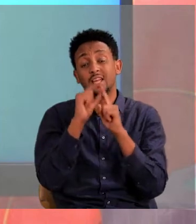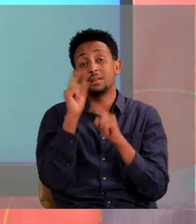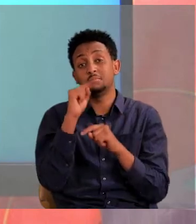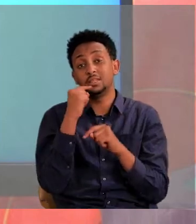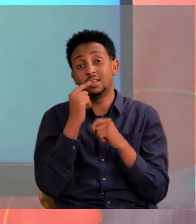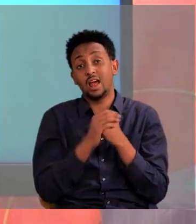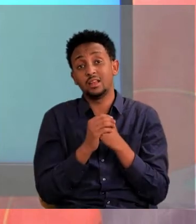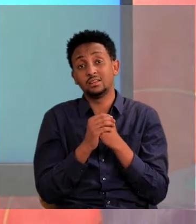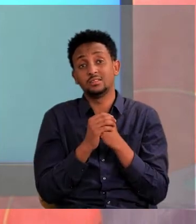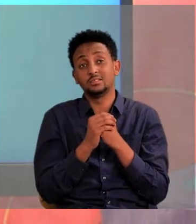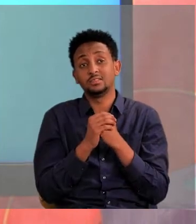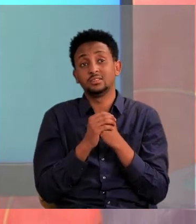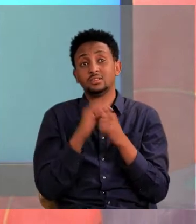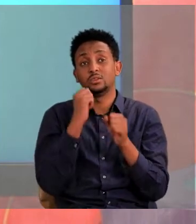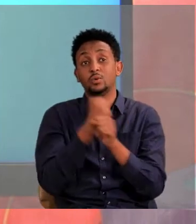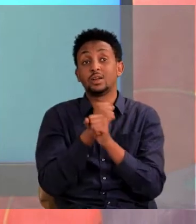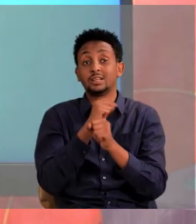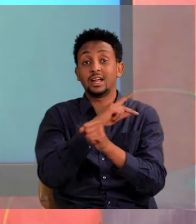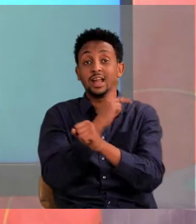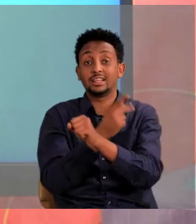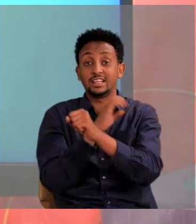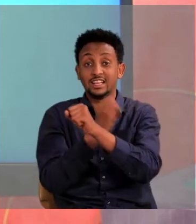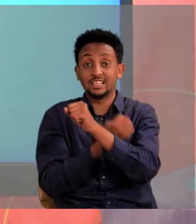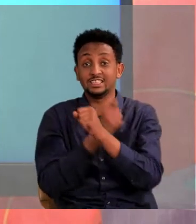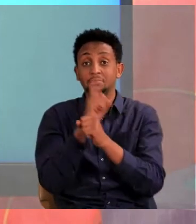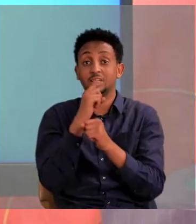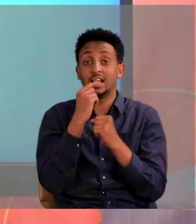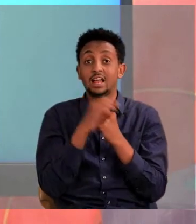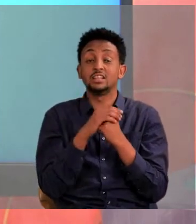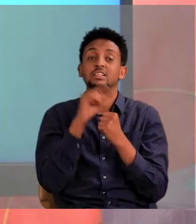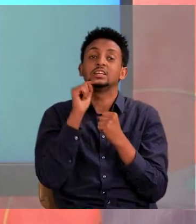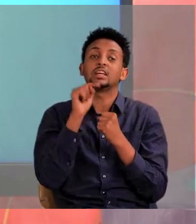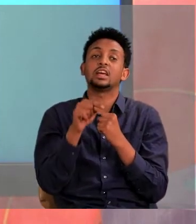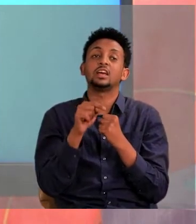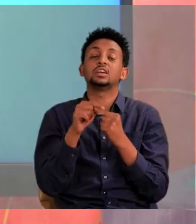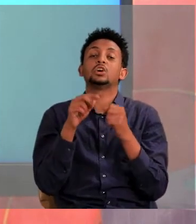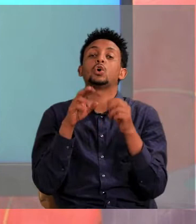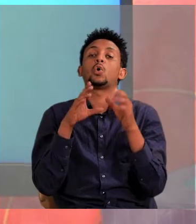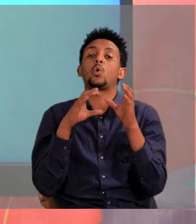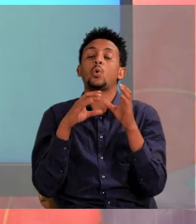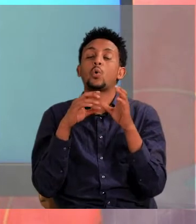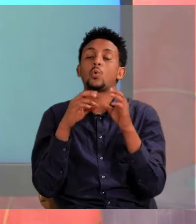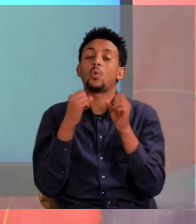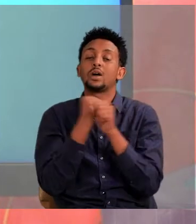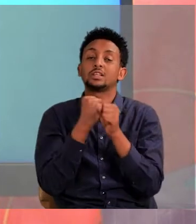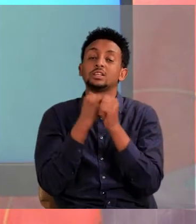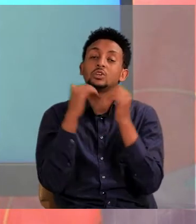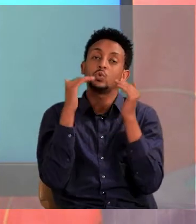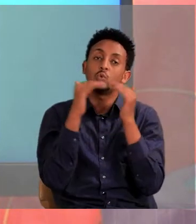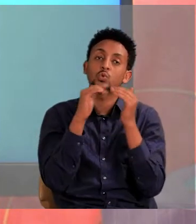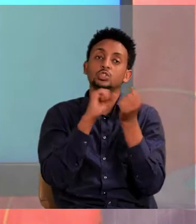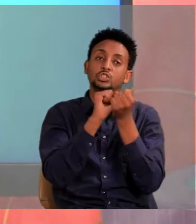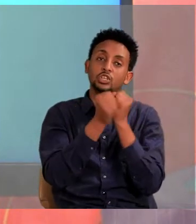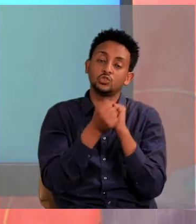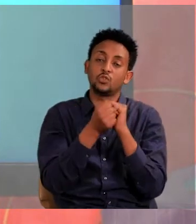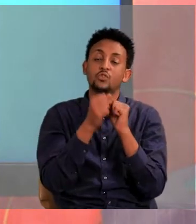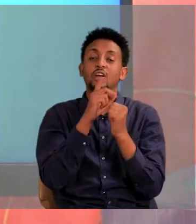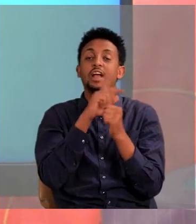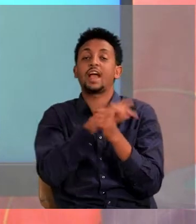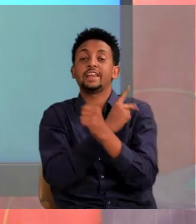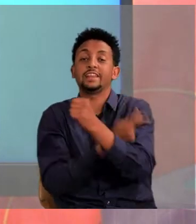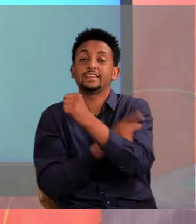that the work kinetic energy states that it's possible to correlate work as equals to the change of